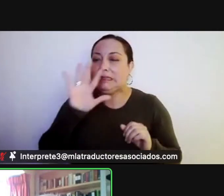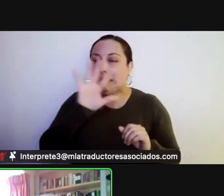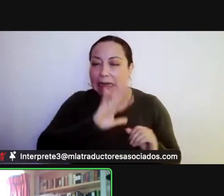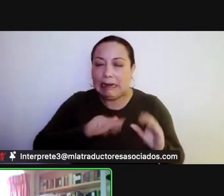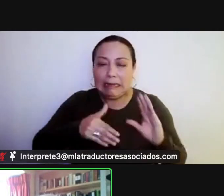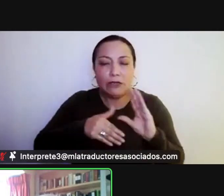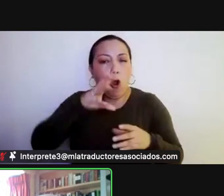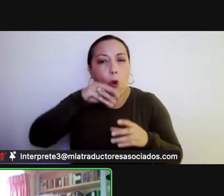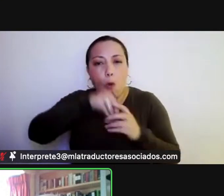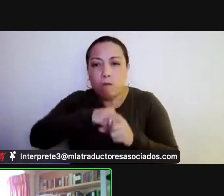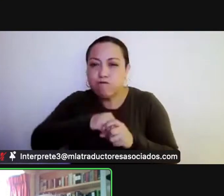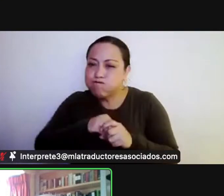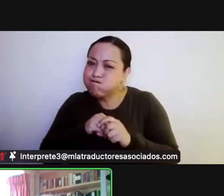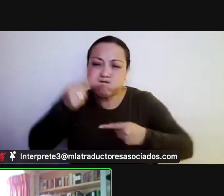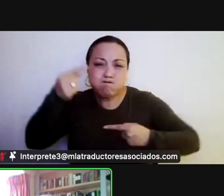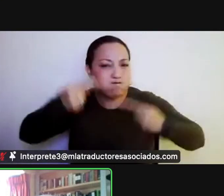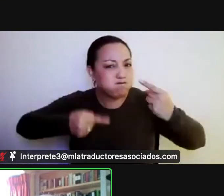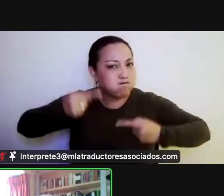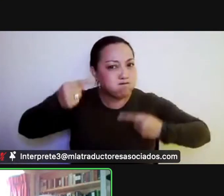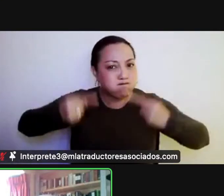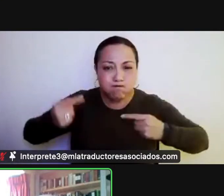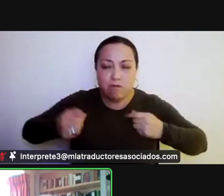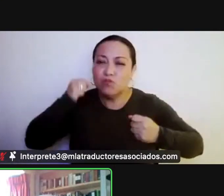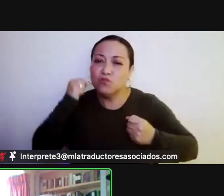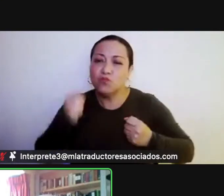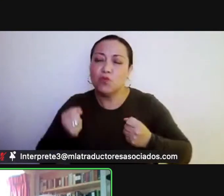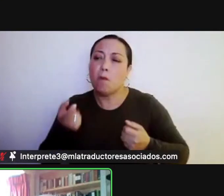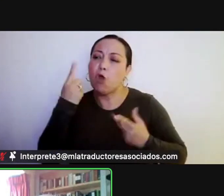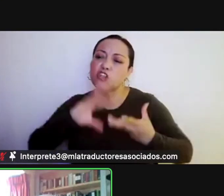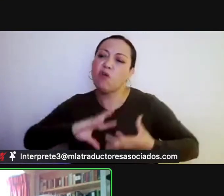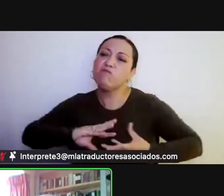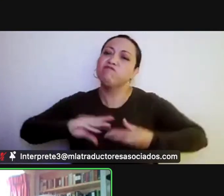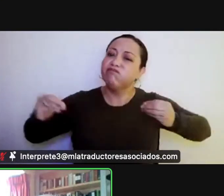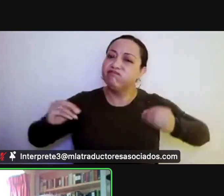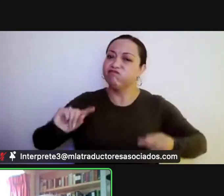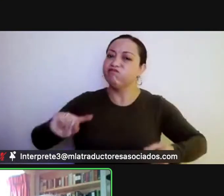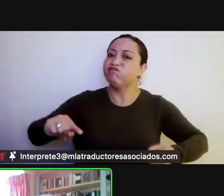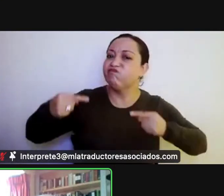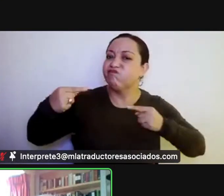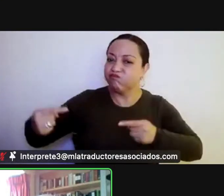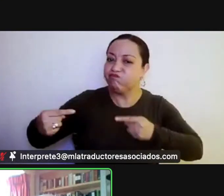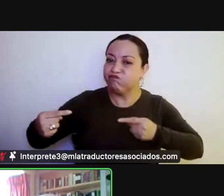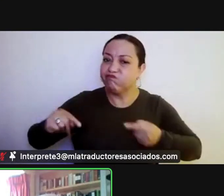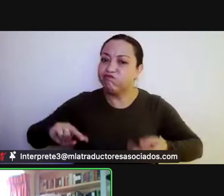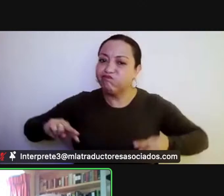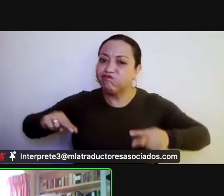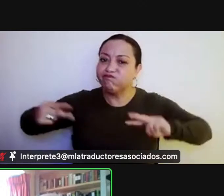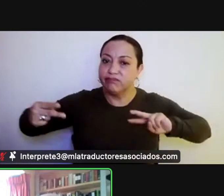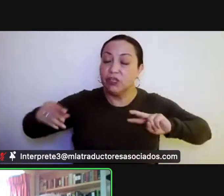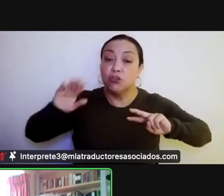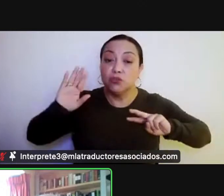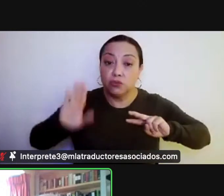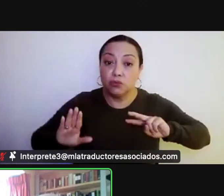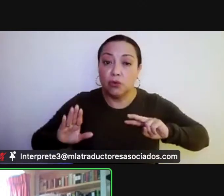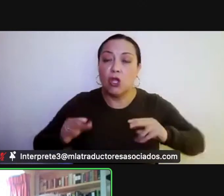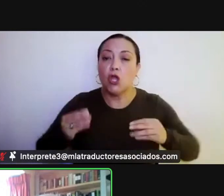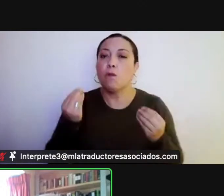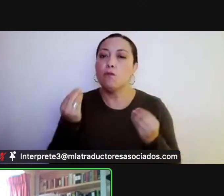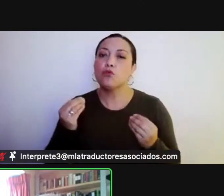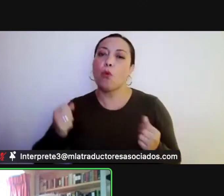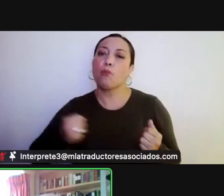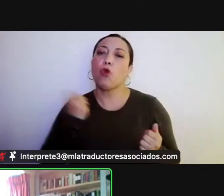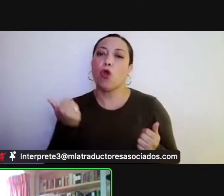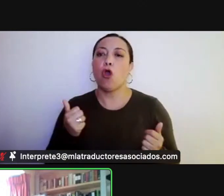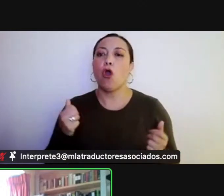hay region is mucha very polarización tense. There is a lot of y hay political mucho uso polarization, and populista there is a great